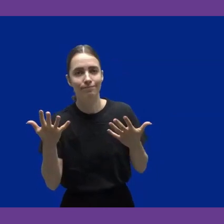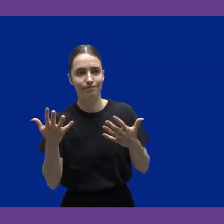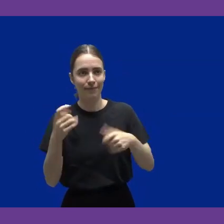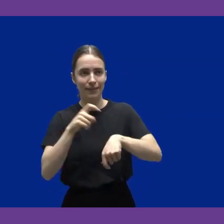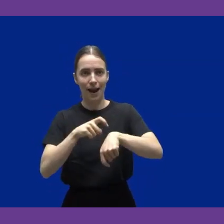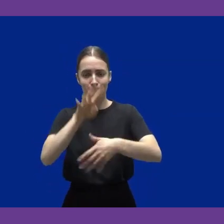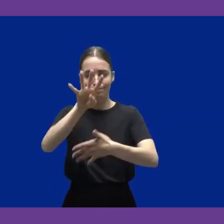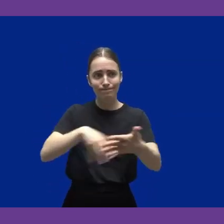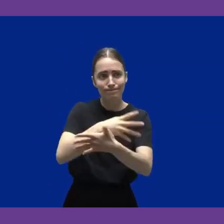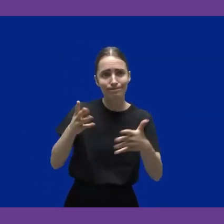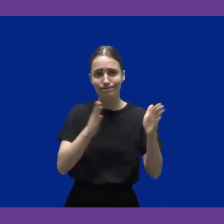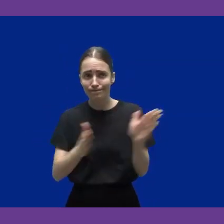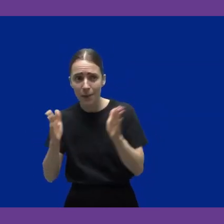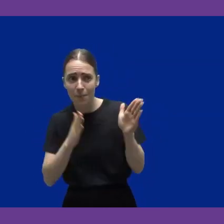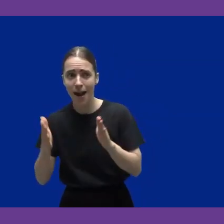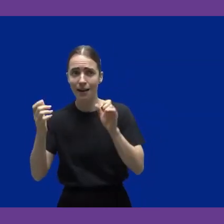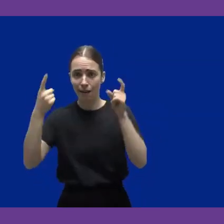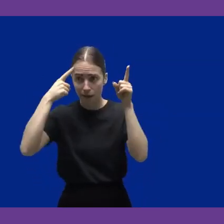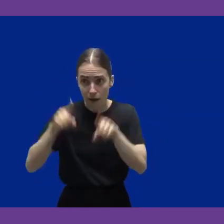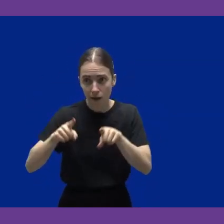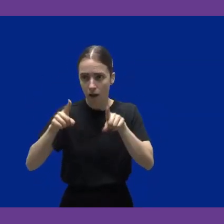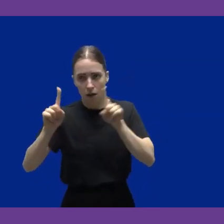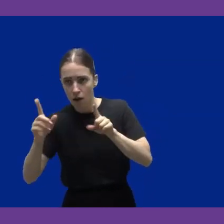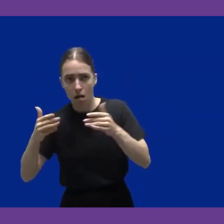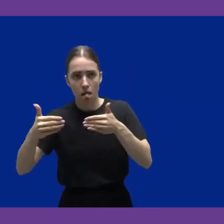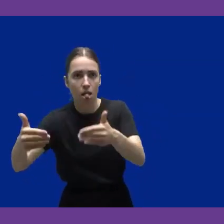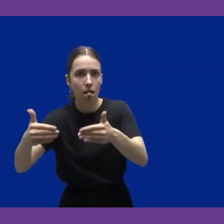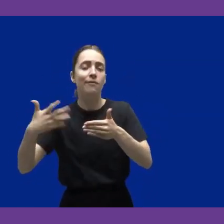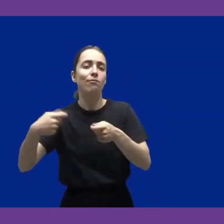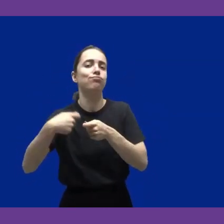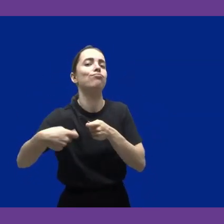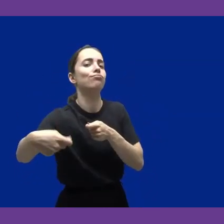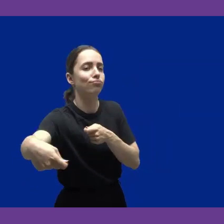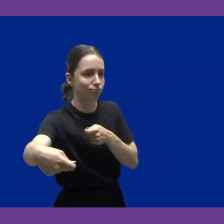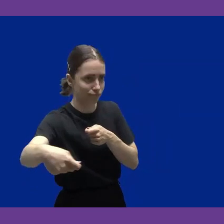this was about? I mean, it's a mixture of many things.